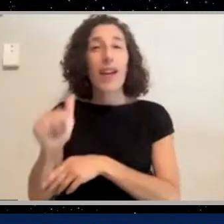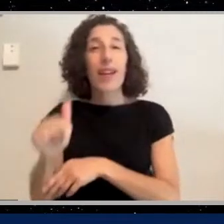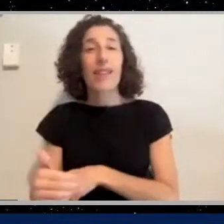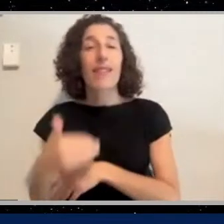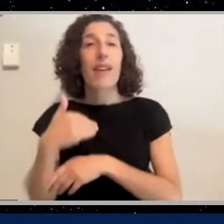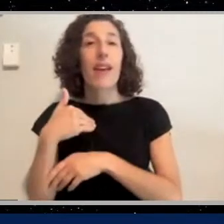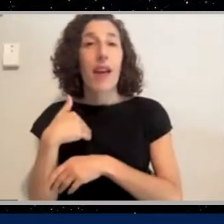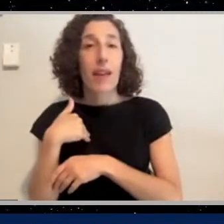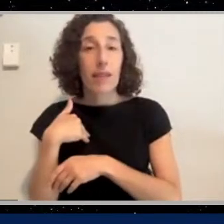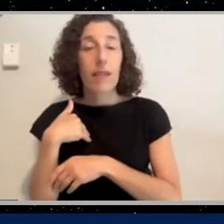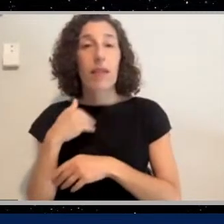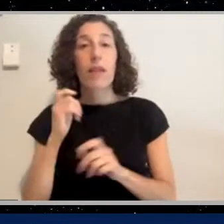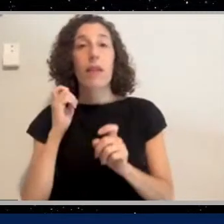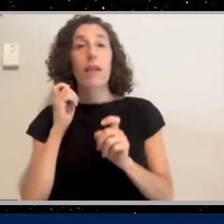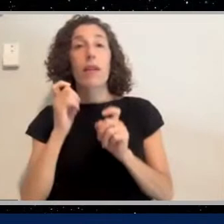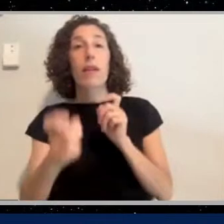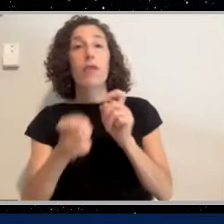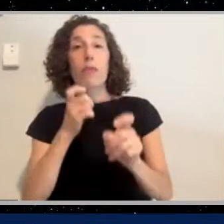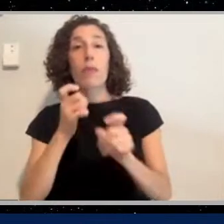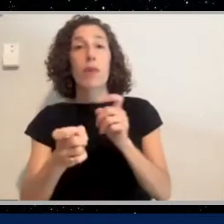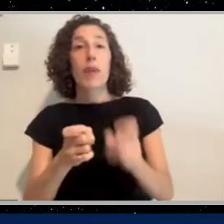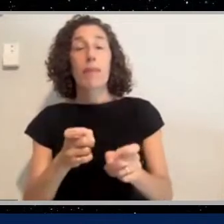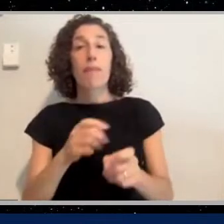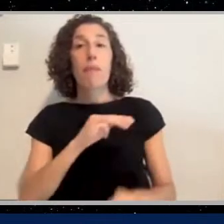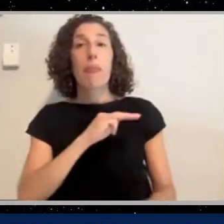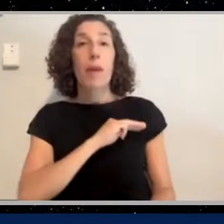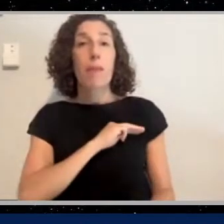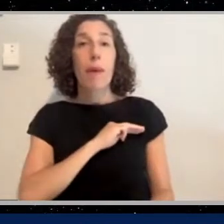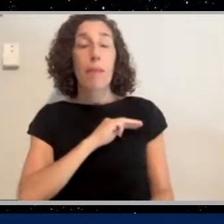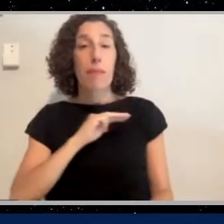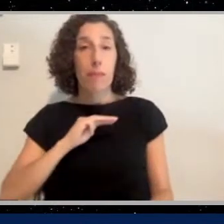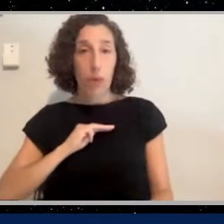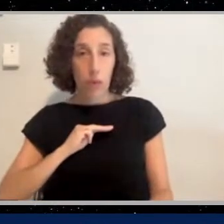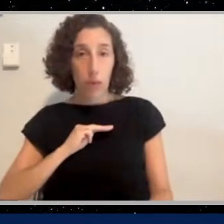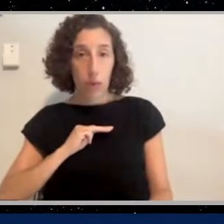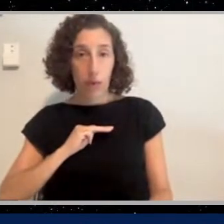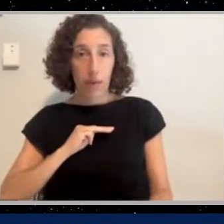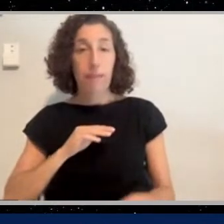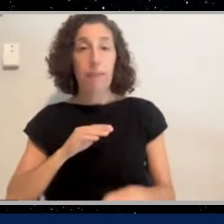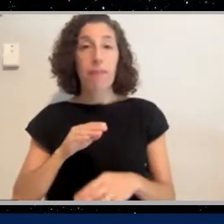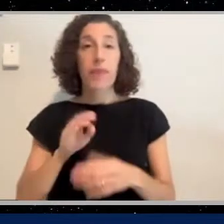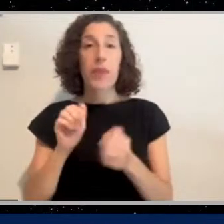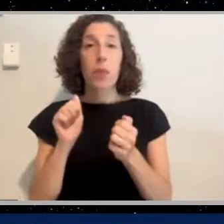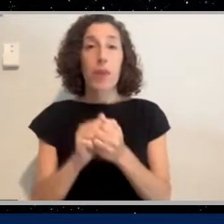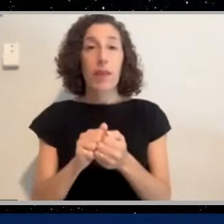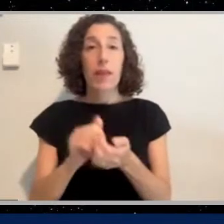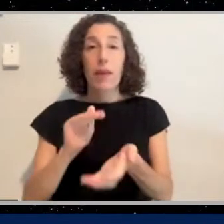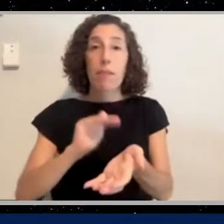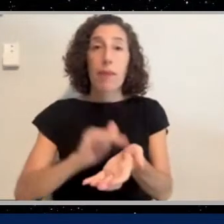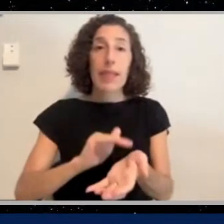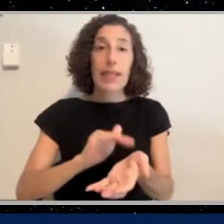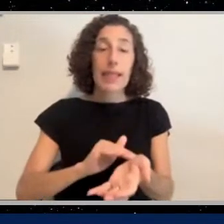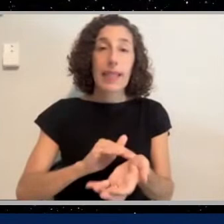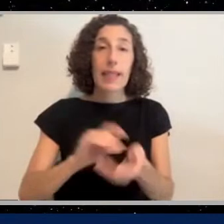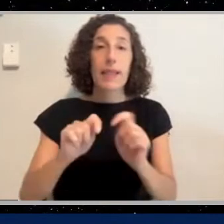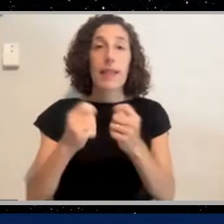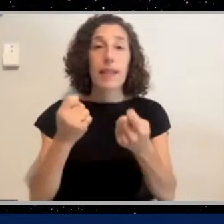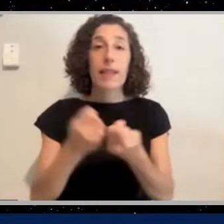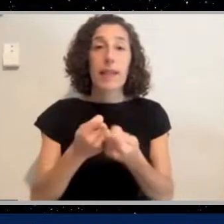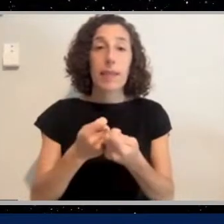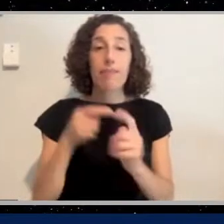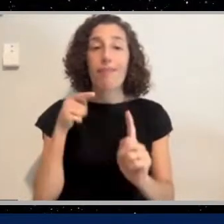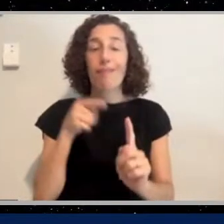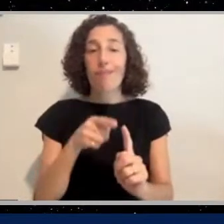contributing members that are part of the the medical team that are making sure that folks are safe, and